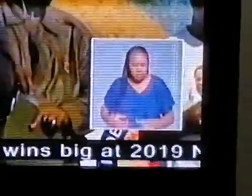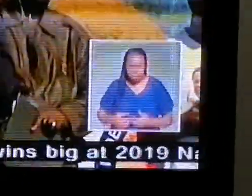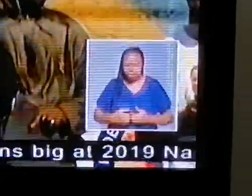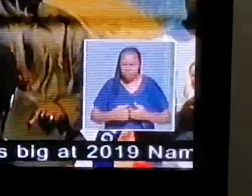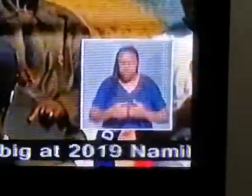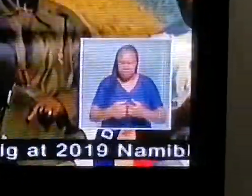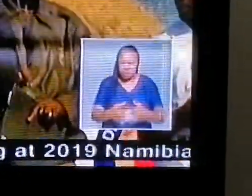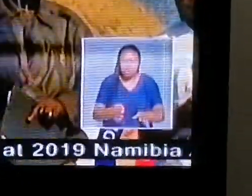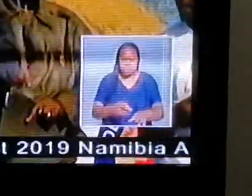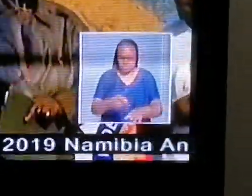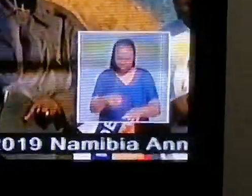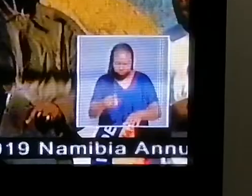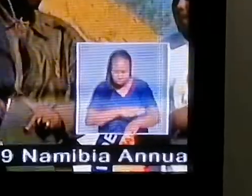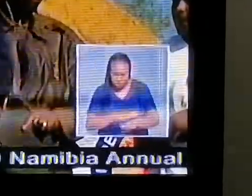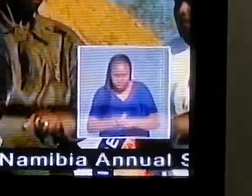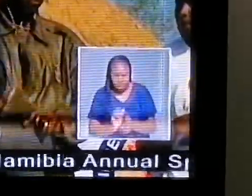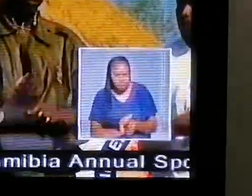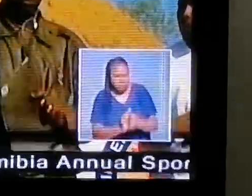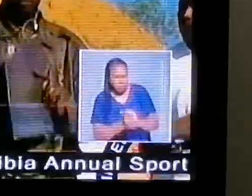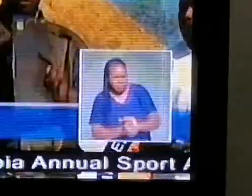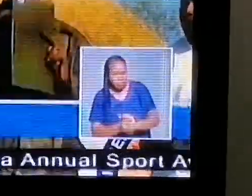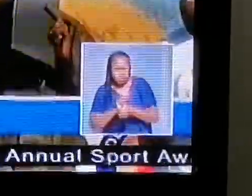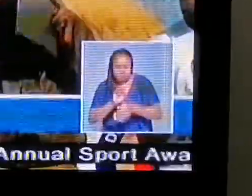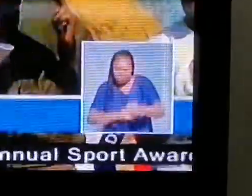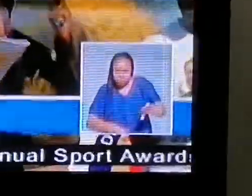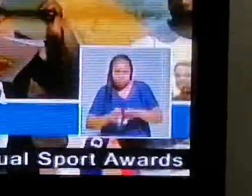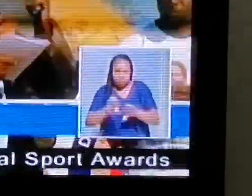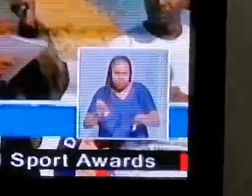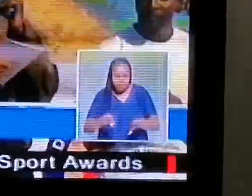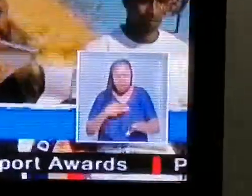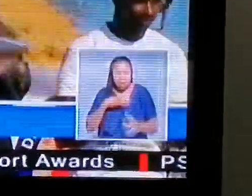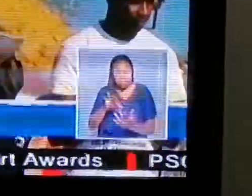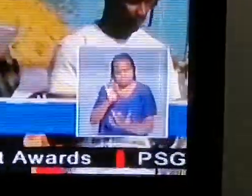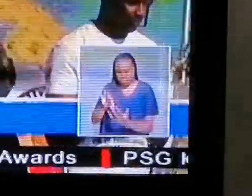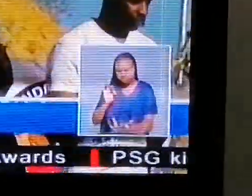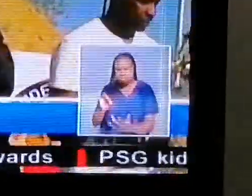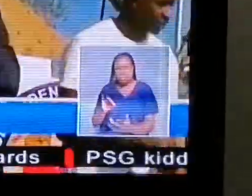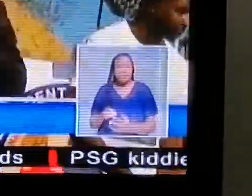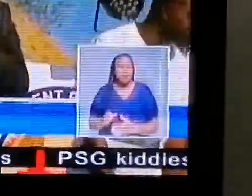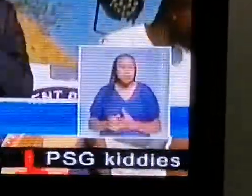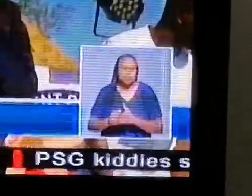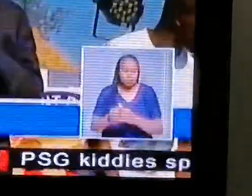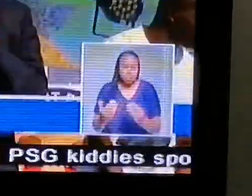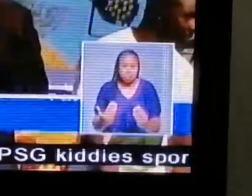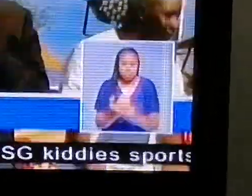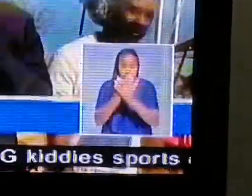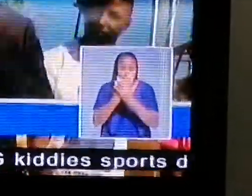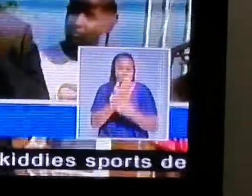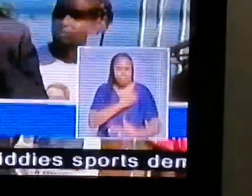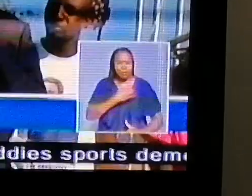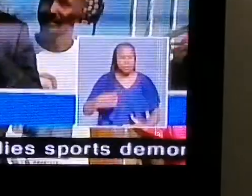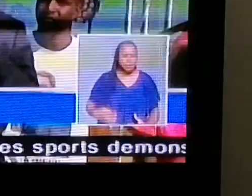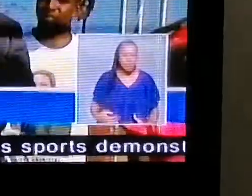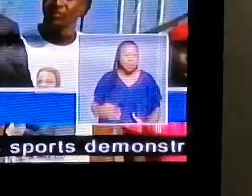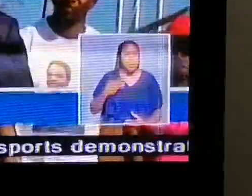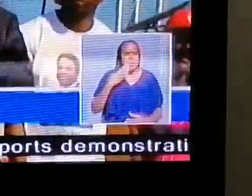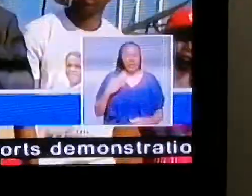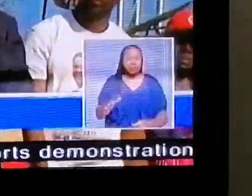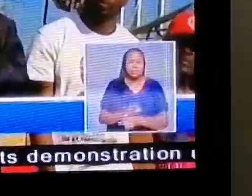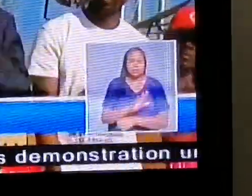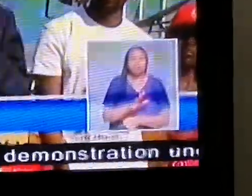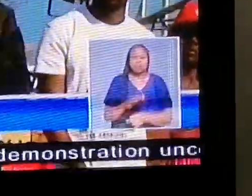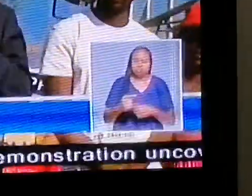to implement the necessary changes I have identified and to pass on the torch to a new president when sufficient